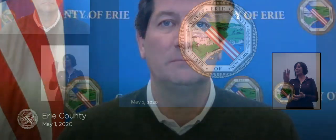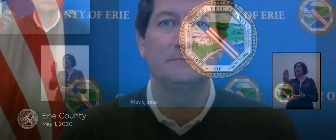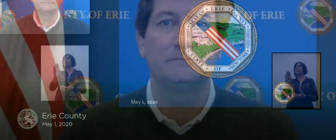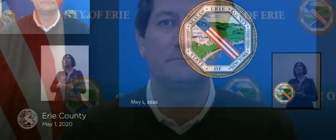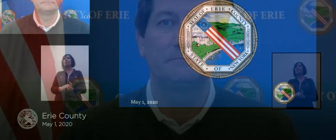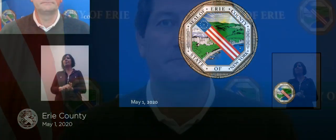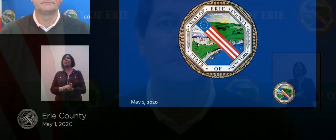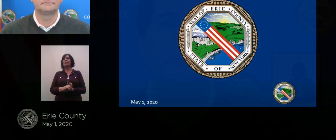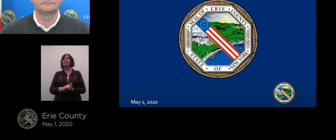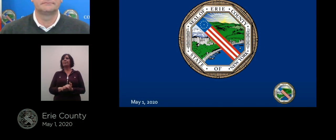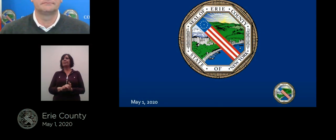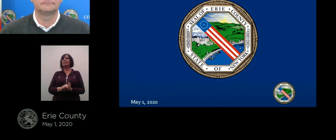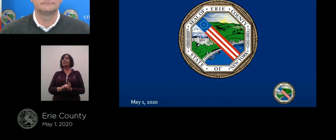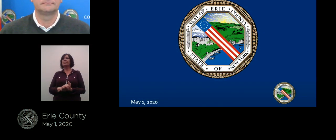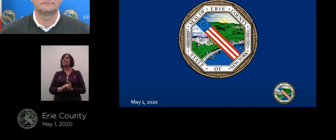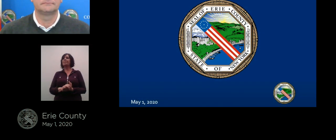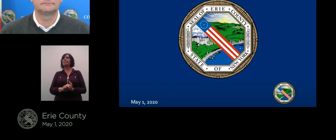WIVB-TV.